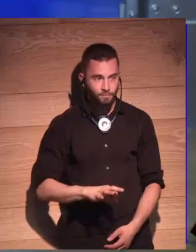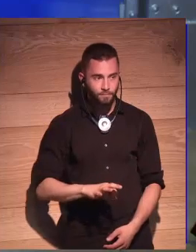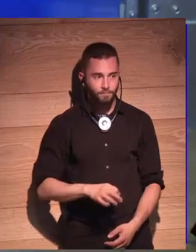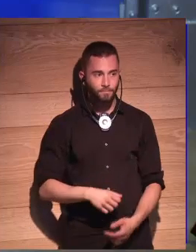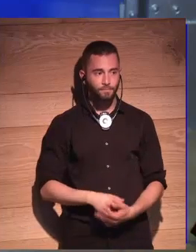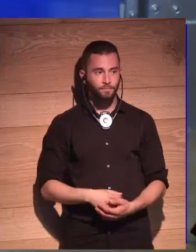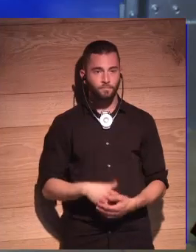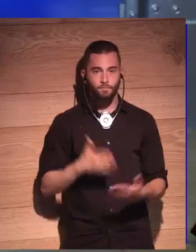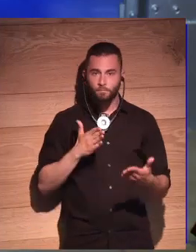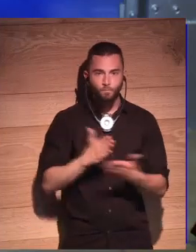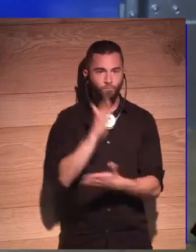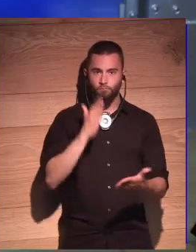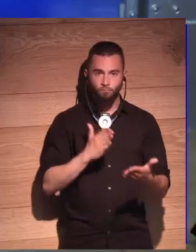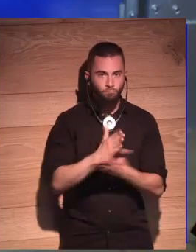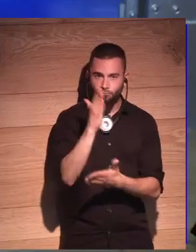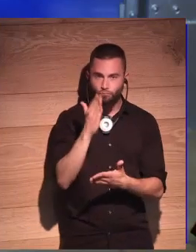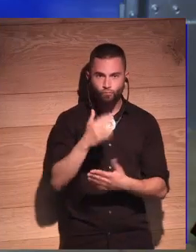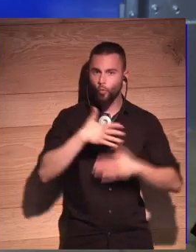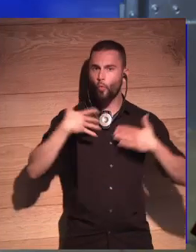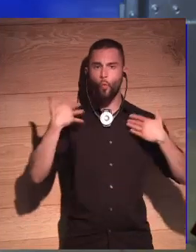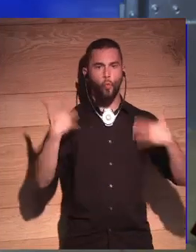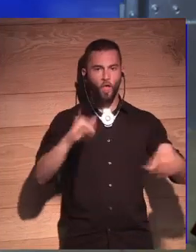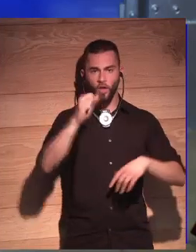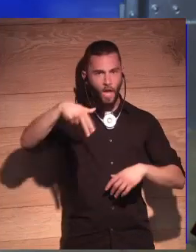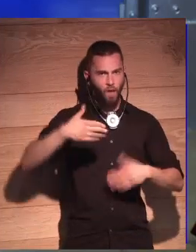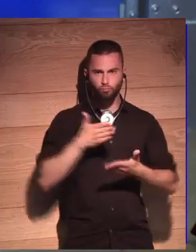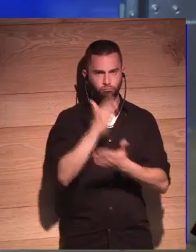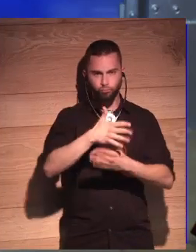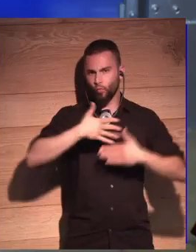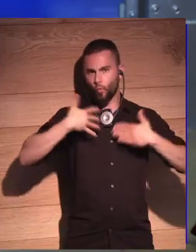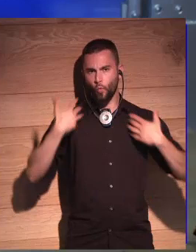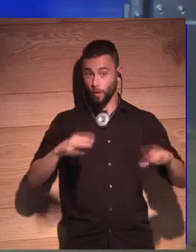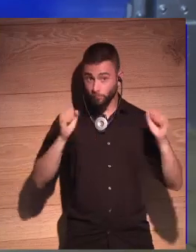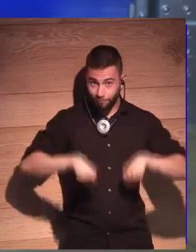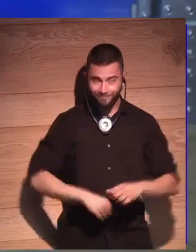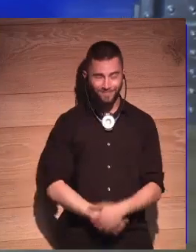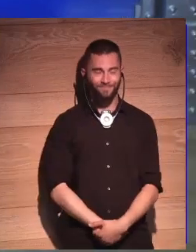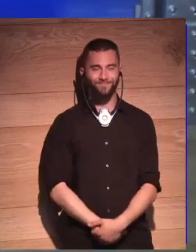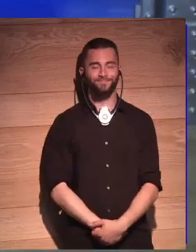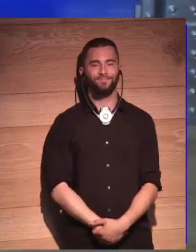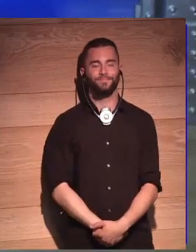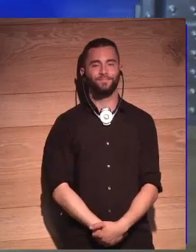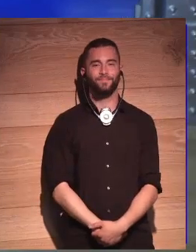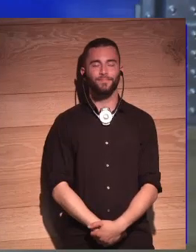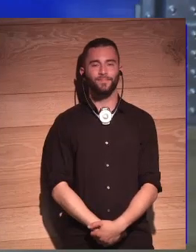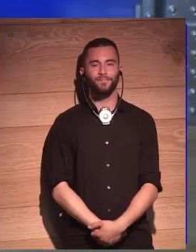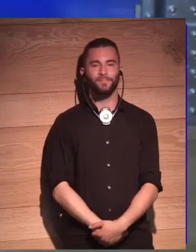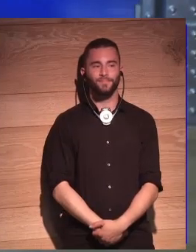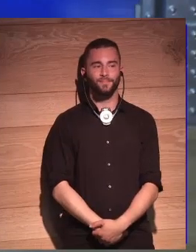No dudes en interrumpirnos y en Please do not hesitate to interrupt and participate anytime you wish. Thank you.